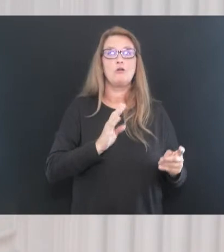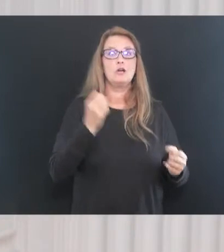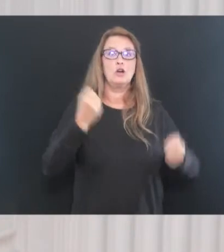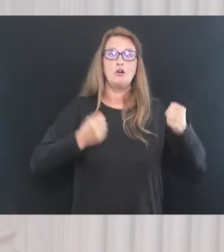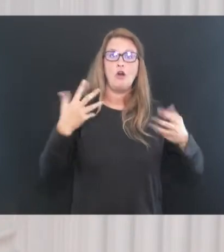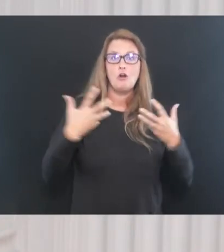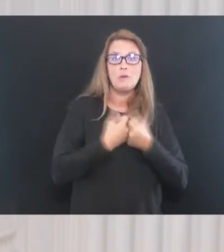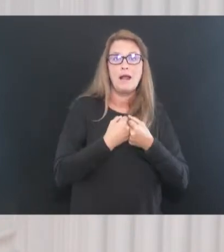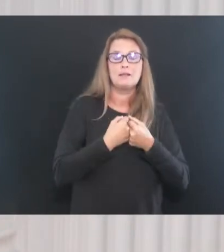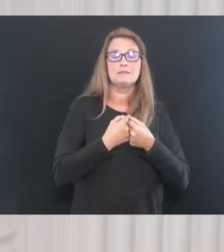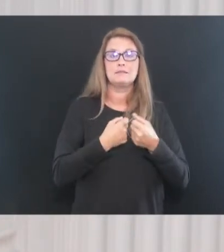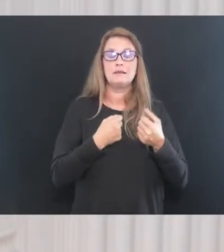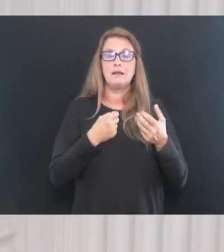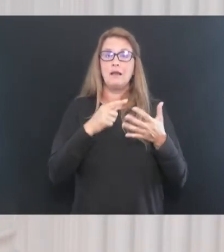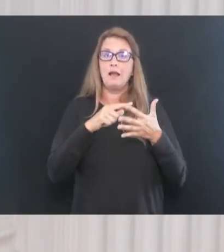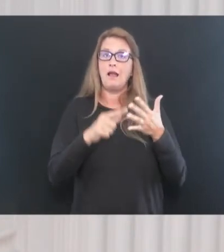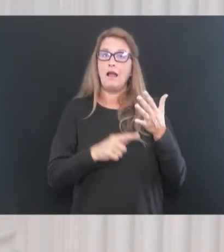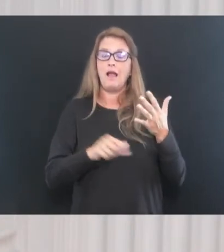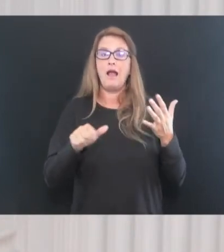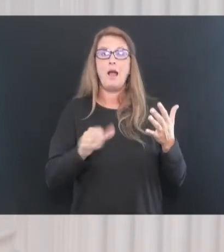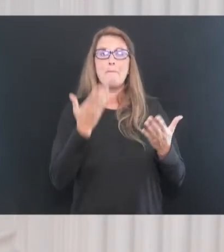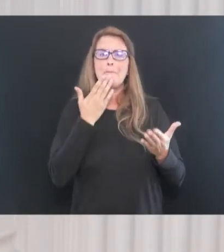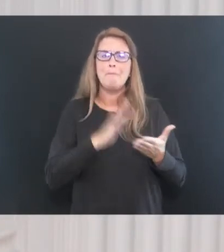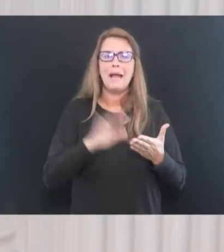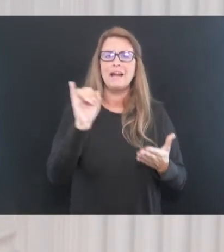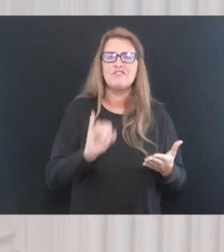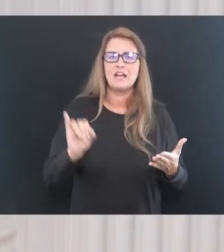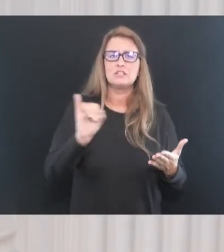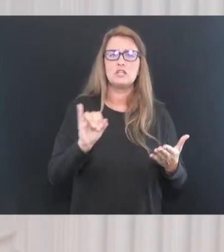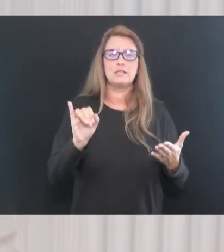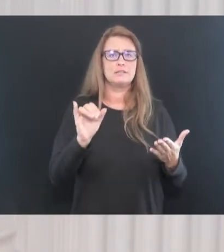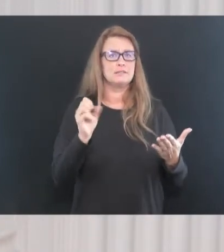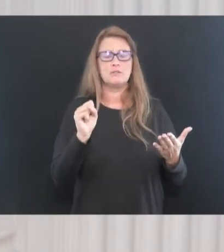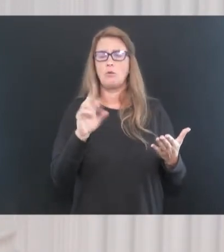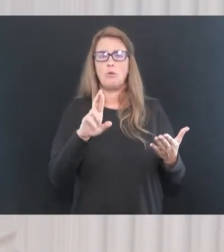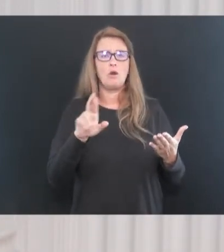vehicle accidents, and bad infections, because